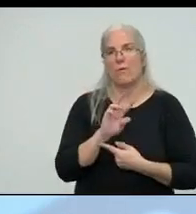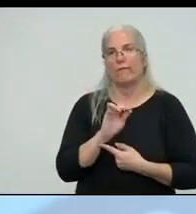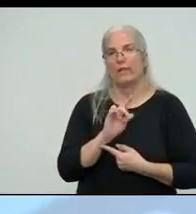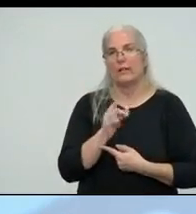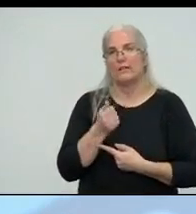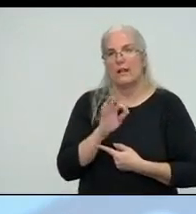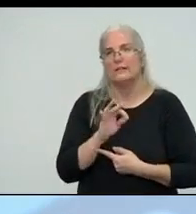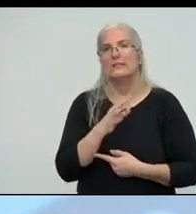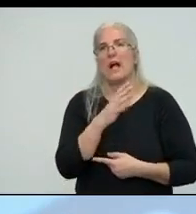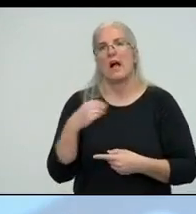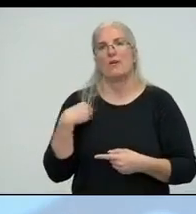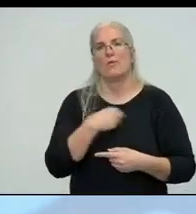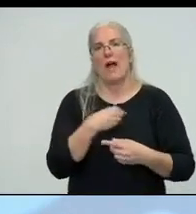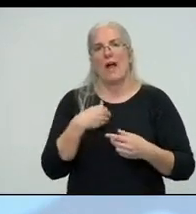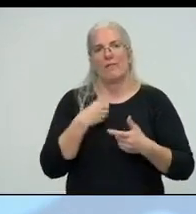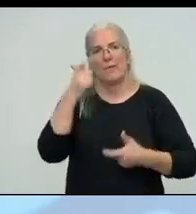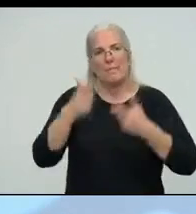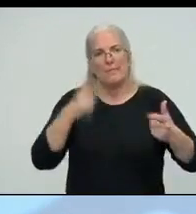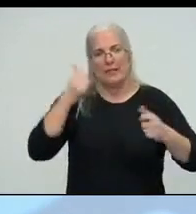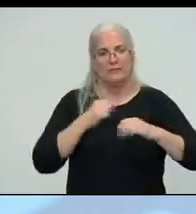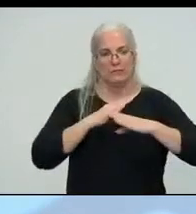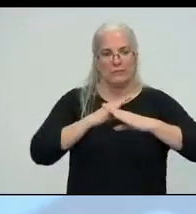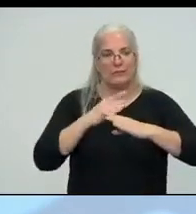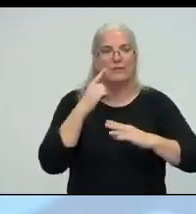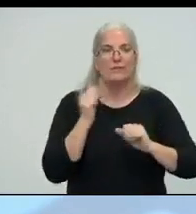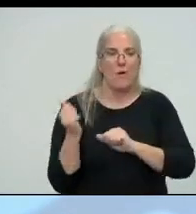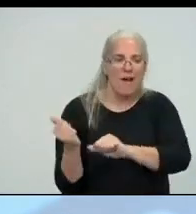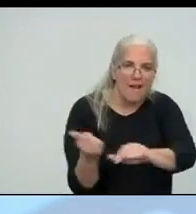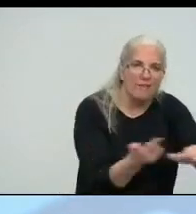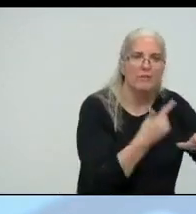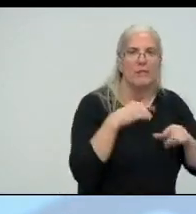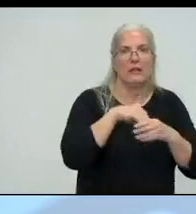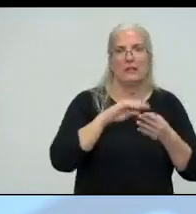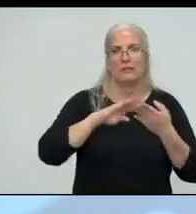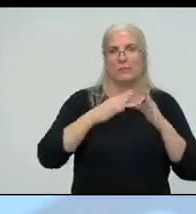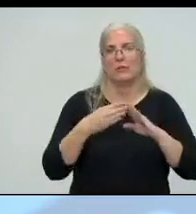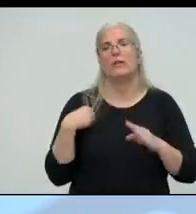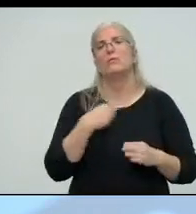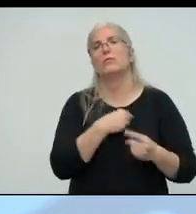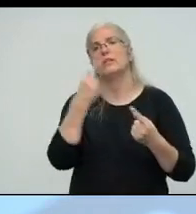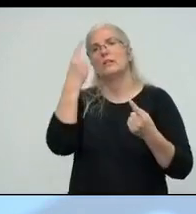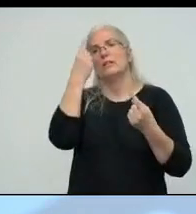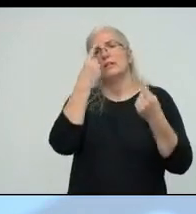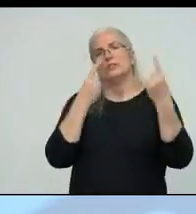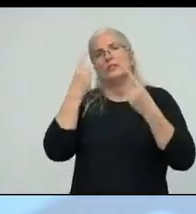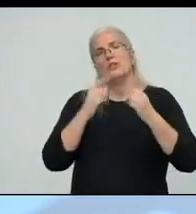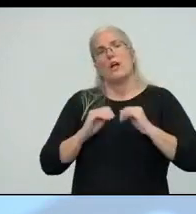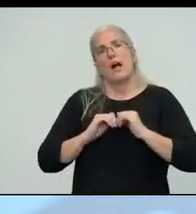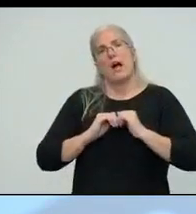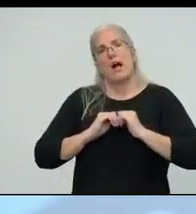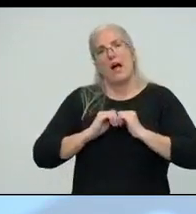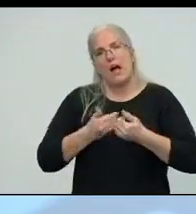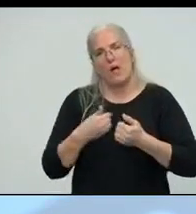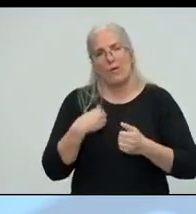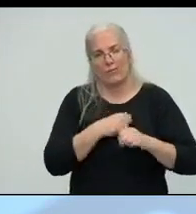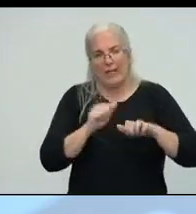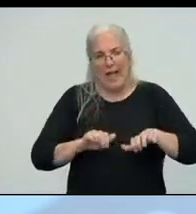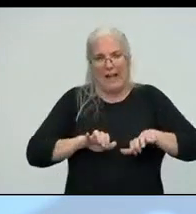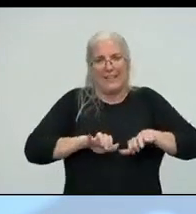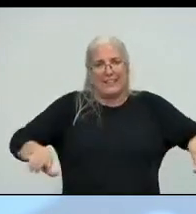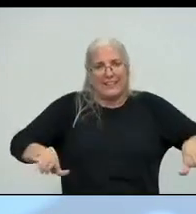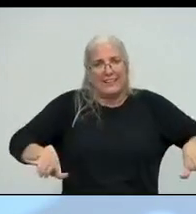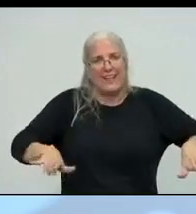protection for all in our community. And so we are really considering how does shelter in place look like for families